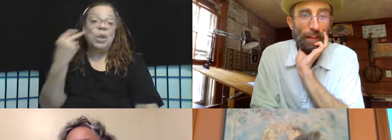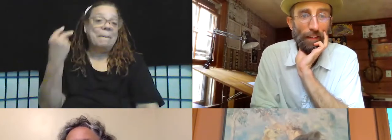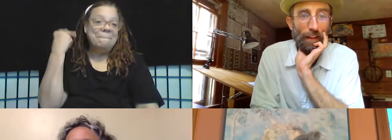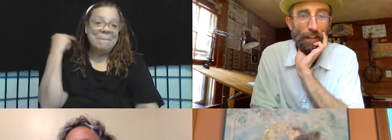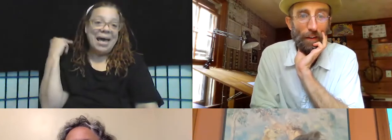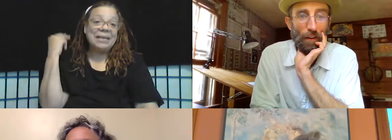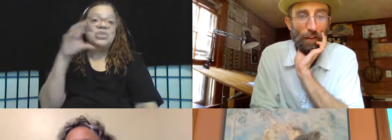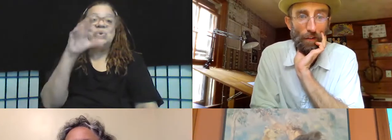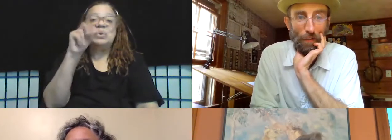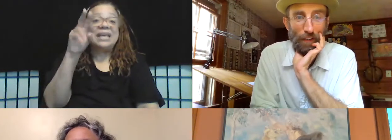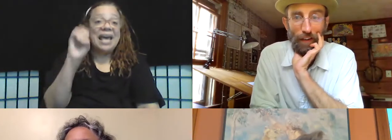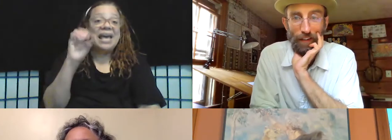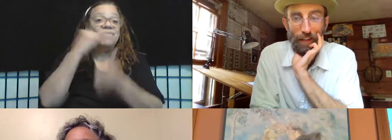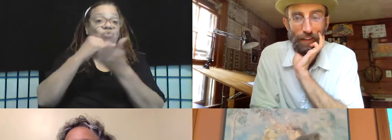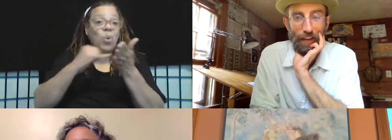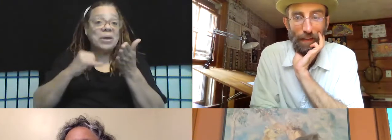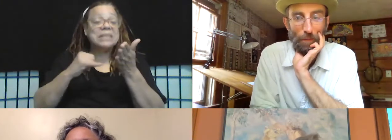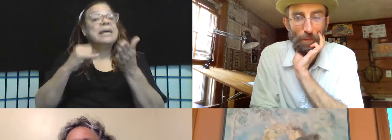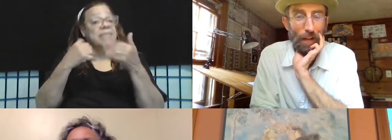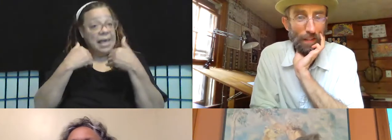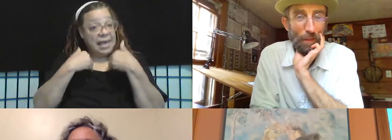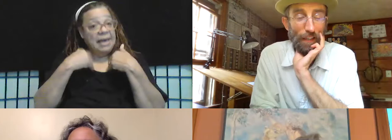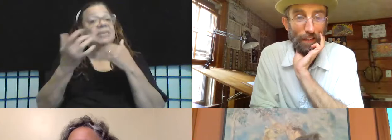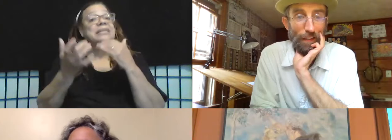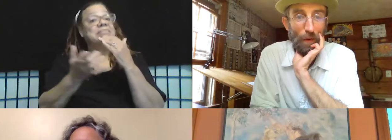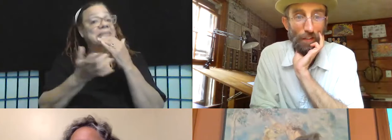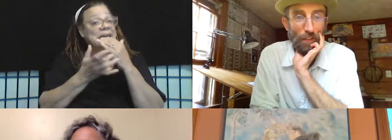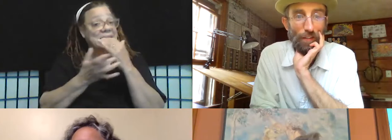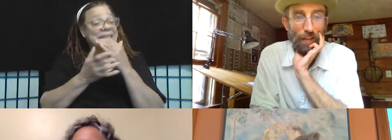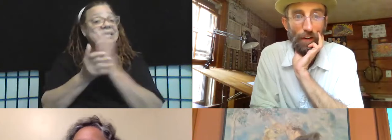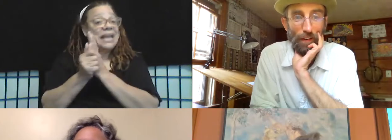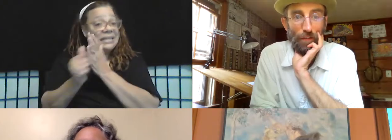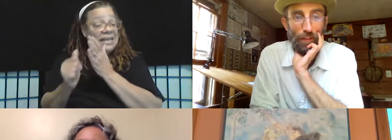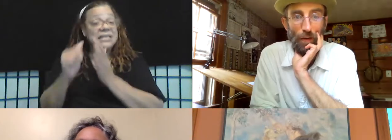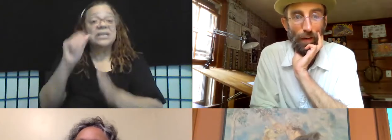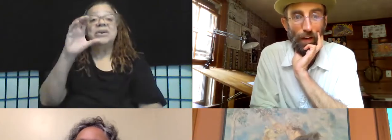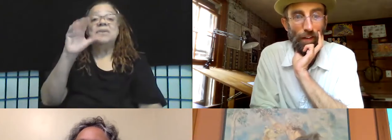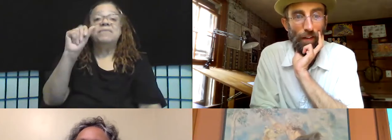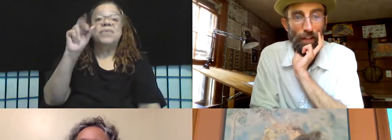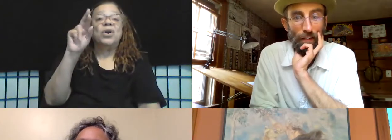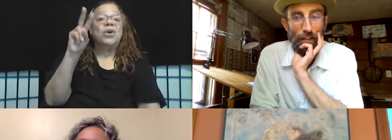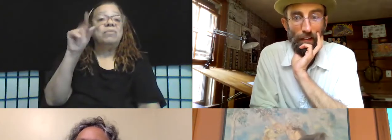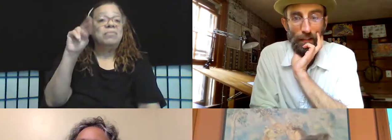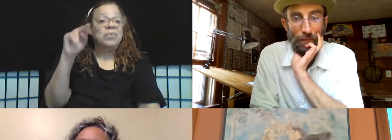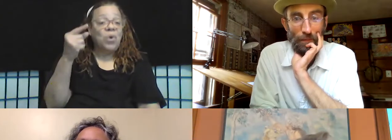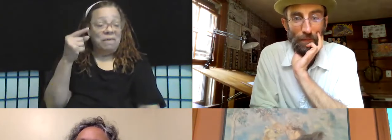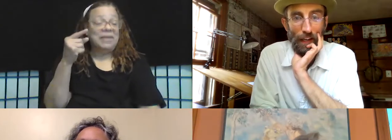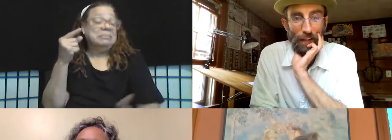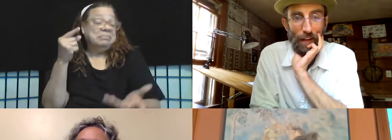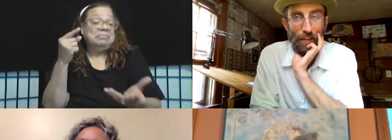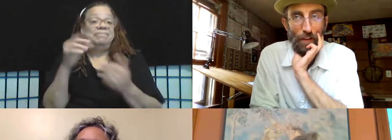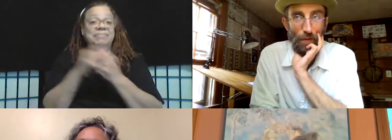cave paintings, and there are cartooning techniques and possibly sequential narratives going